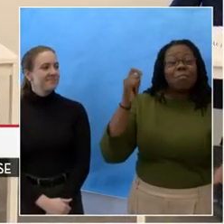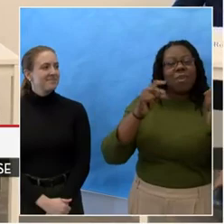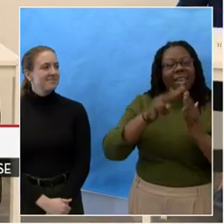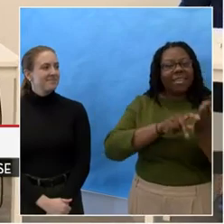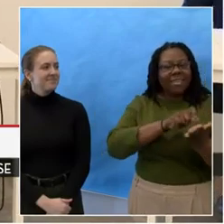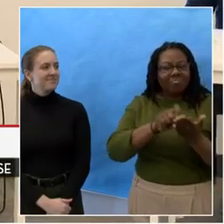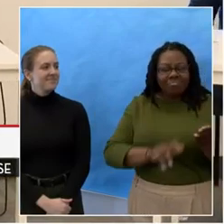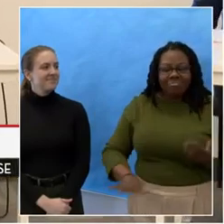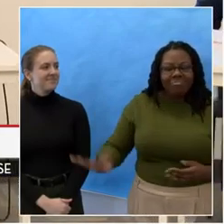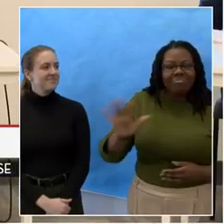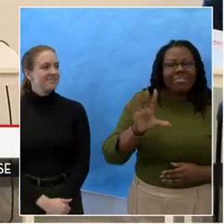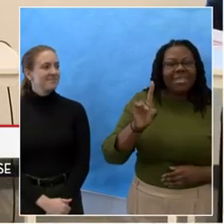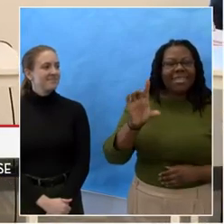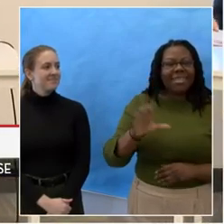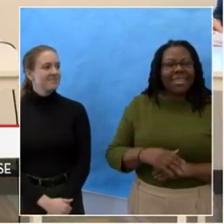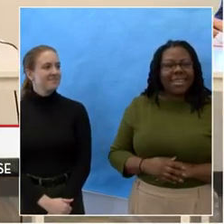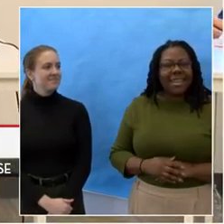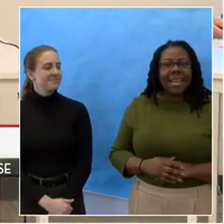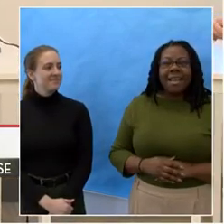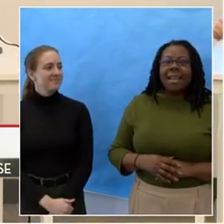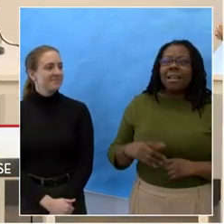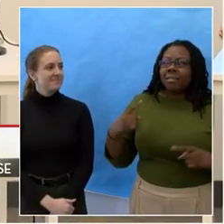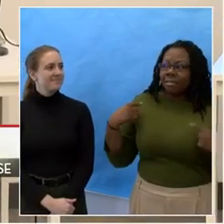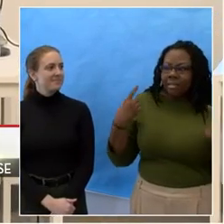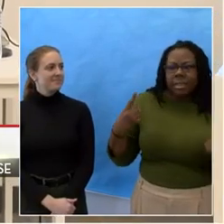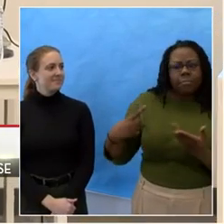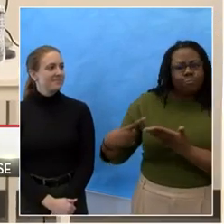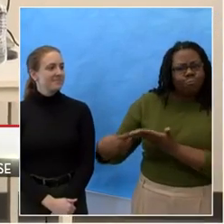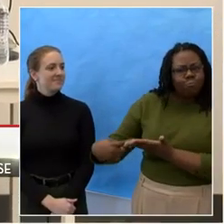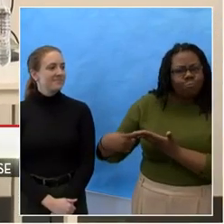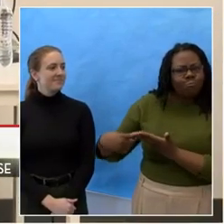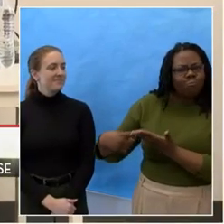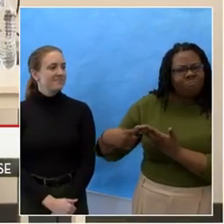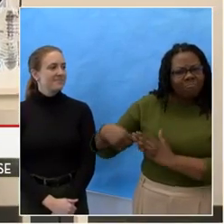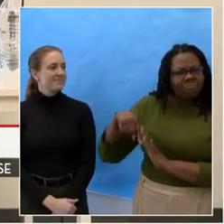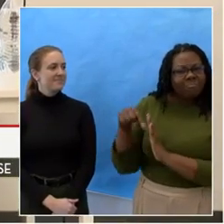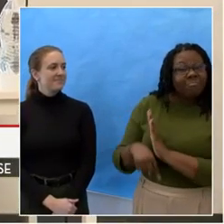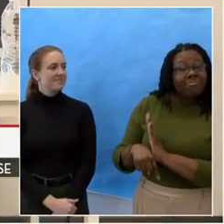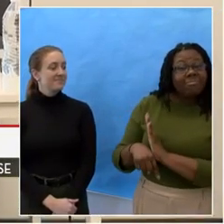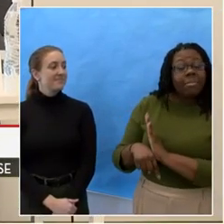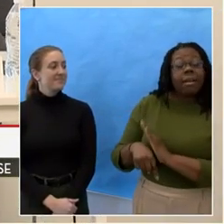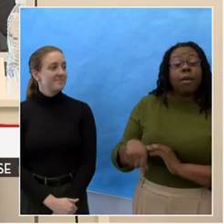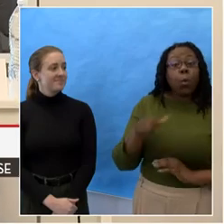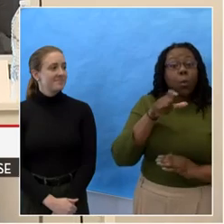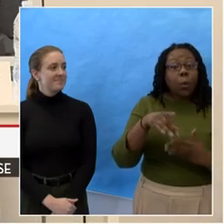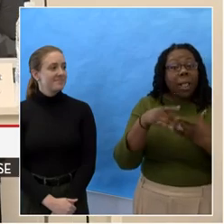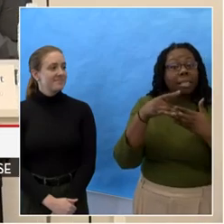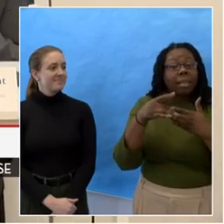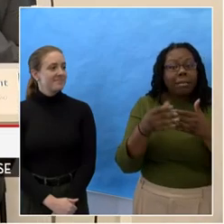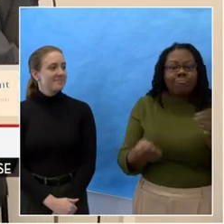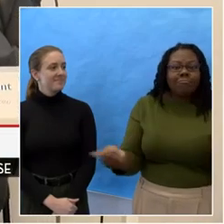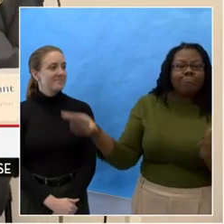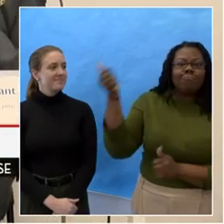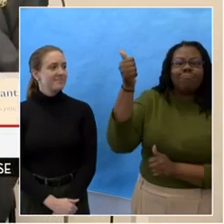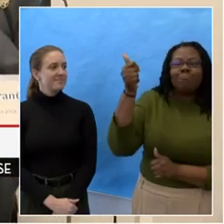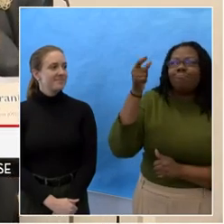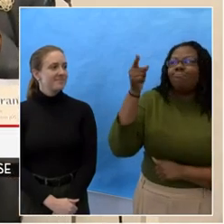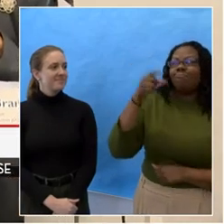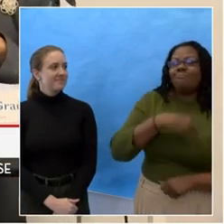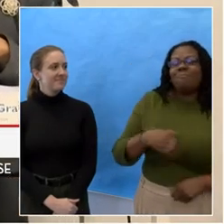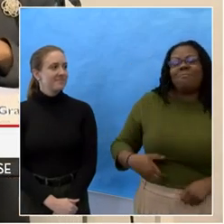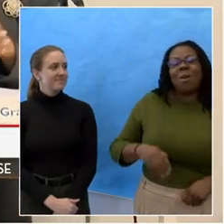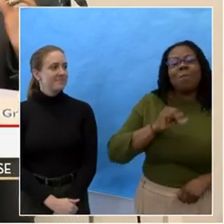other because we've been talking about this for some time. This is all done under the great leadership of Mayor Bowser and her continued commitment to